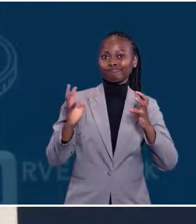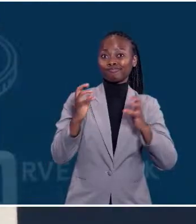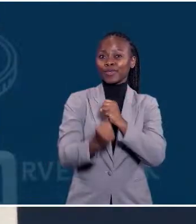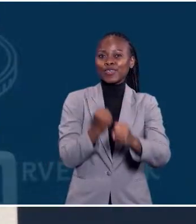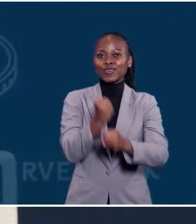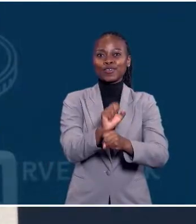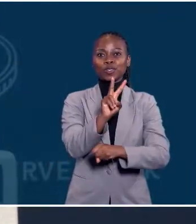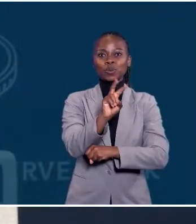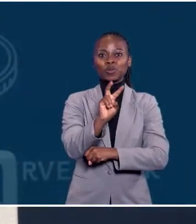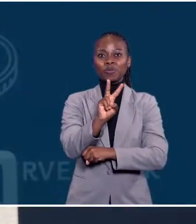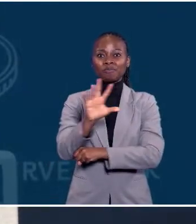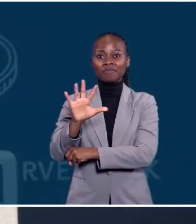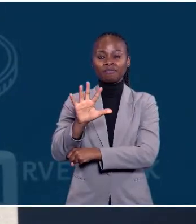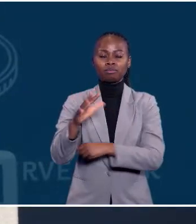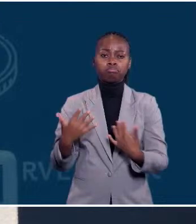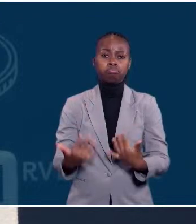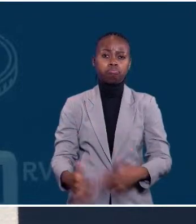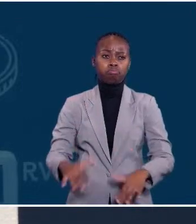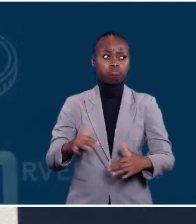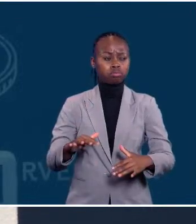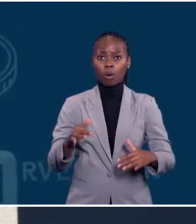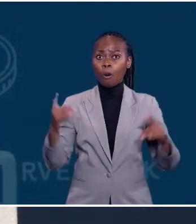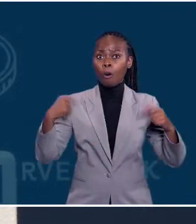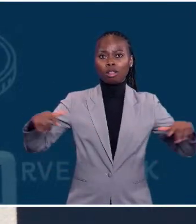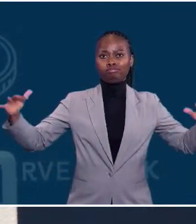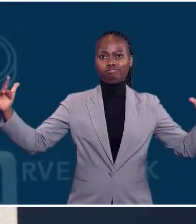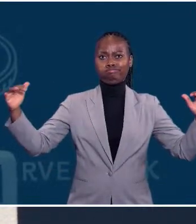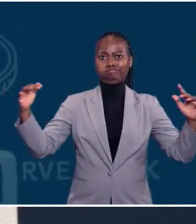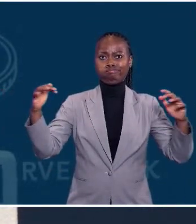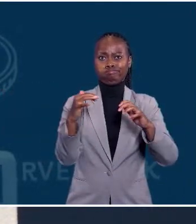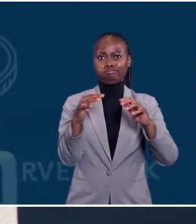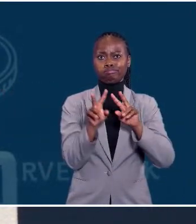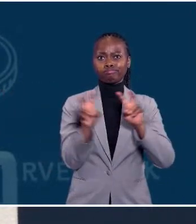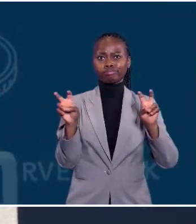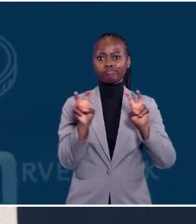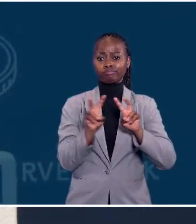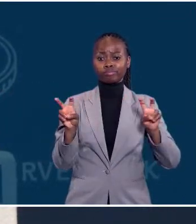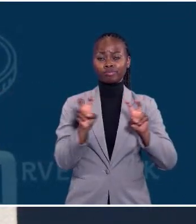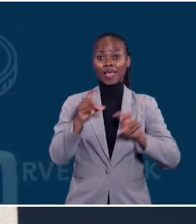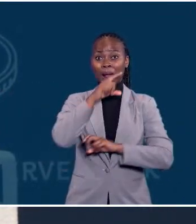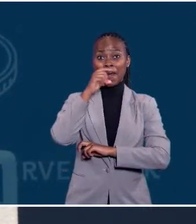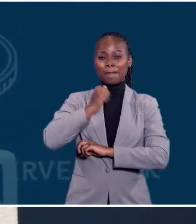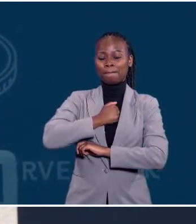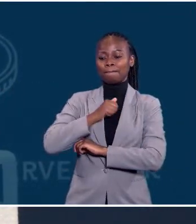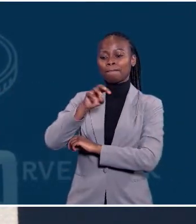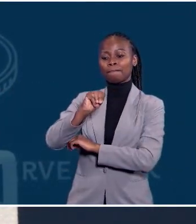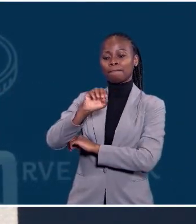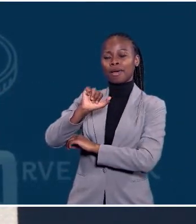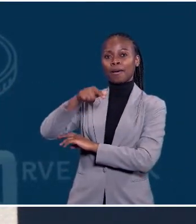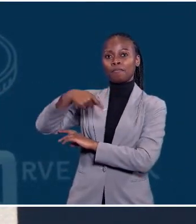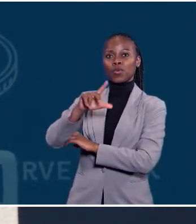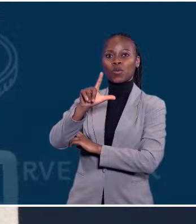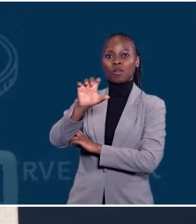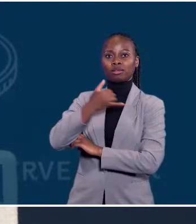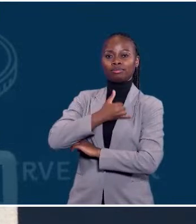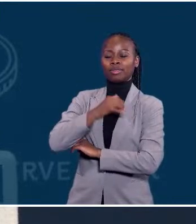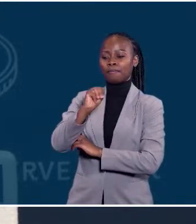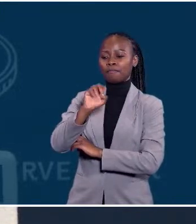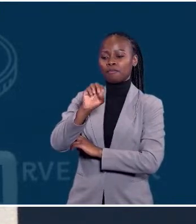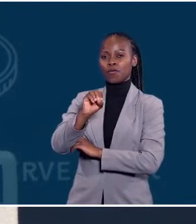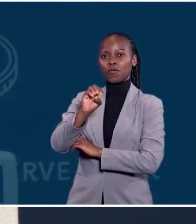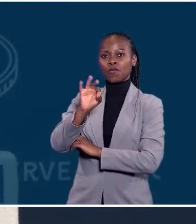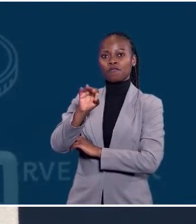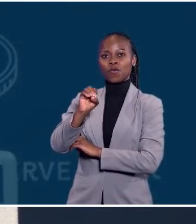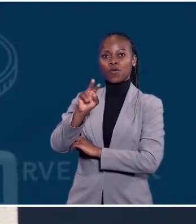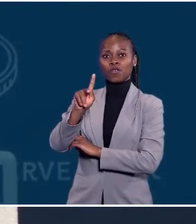2025. It is a great pleasure to have you here with us. My name is Mapule Mofugeng, and I'll be your program